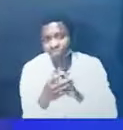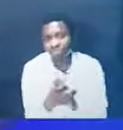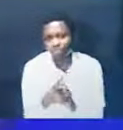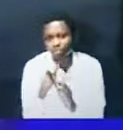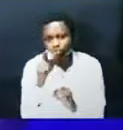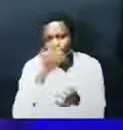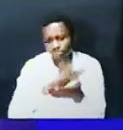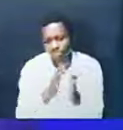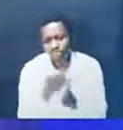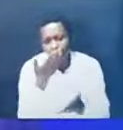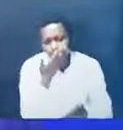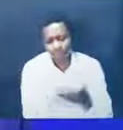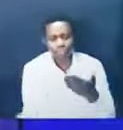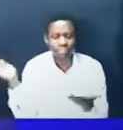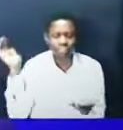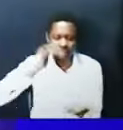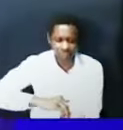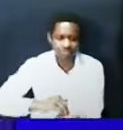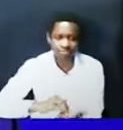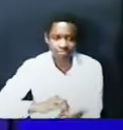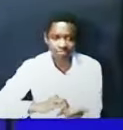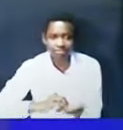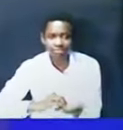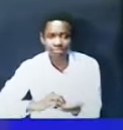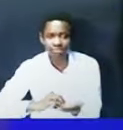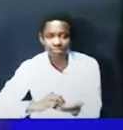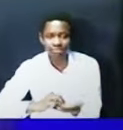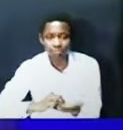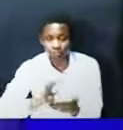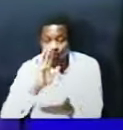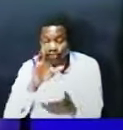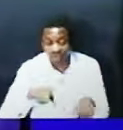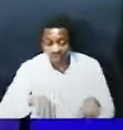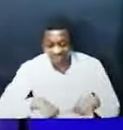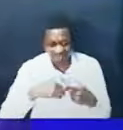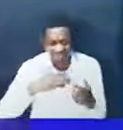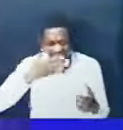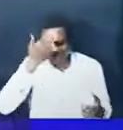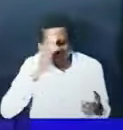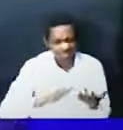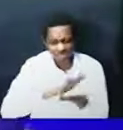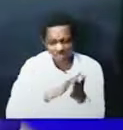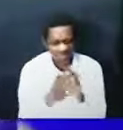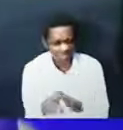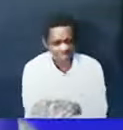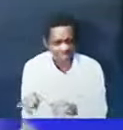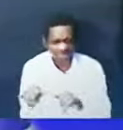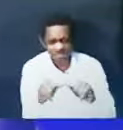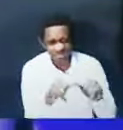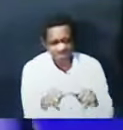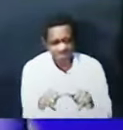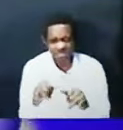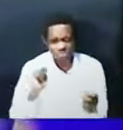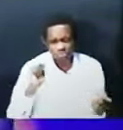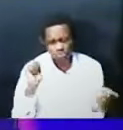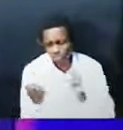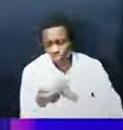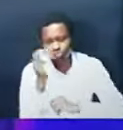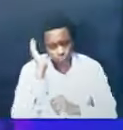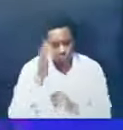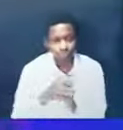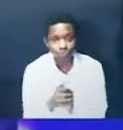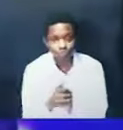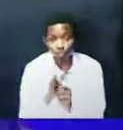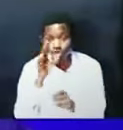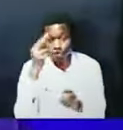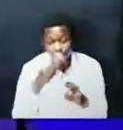you are born again. And your life will never be the same again. Now, your